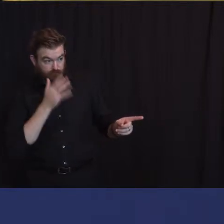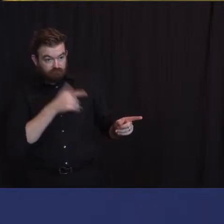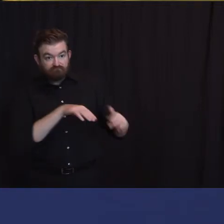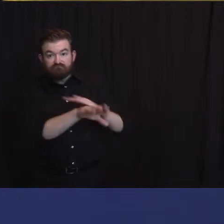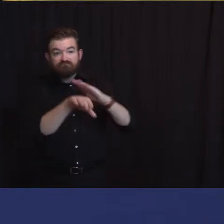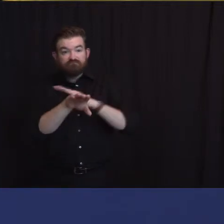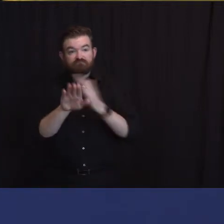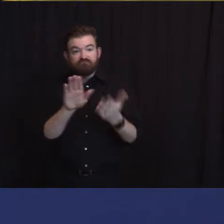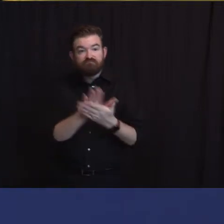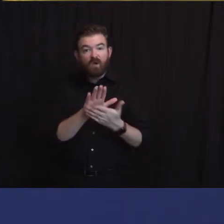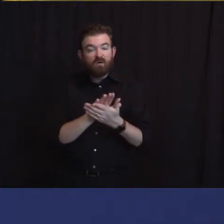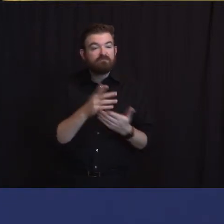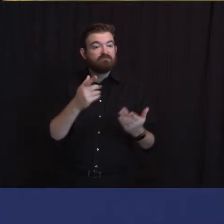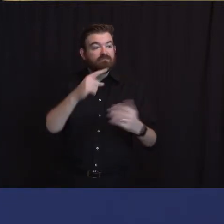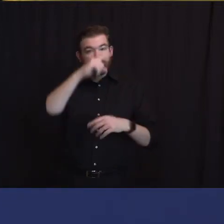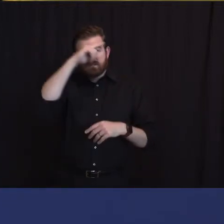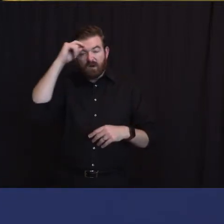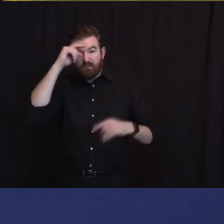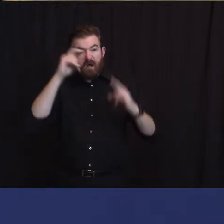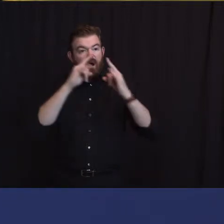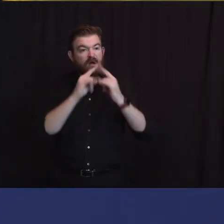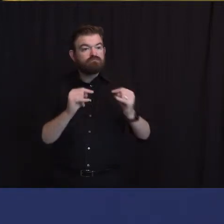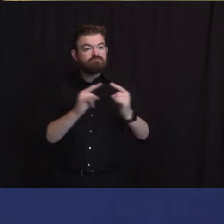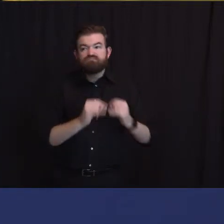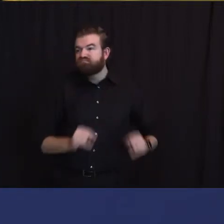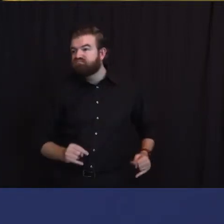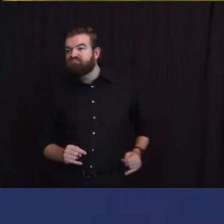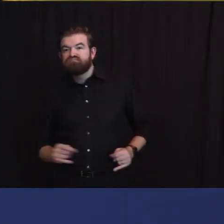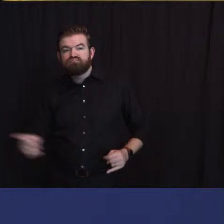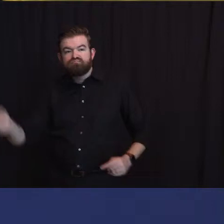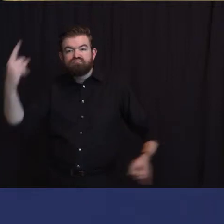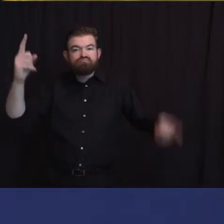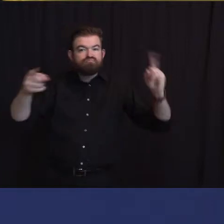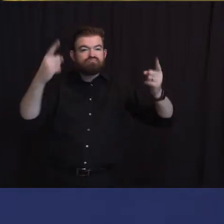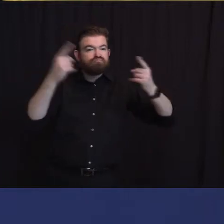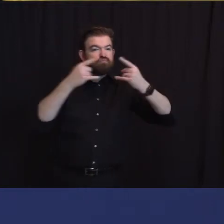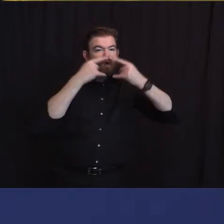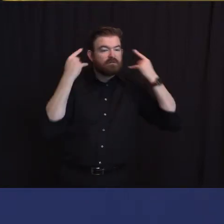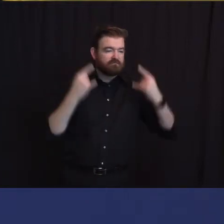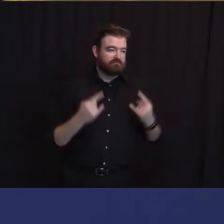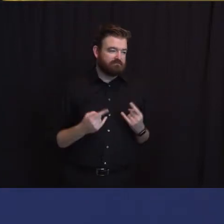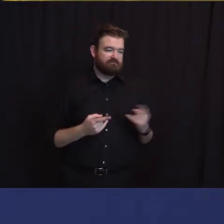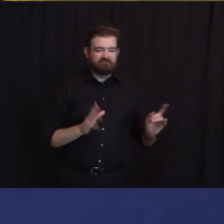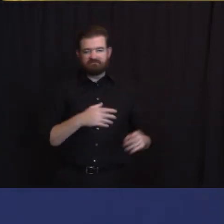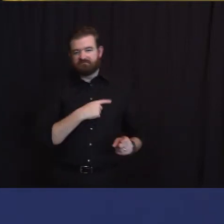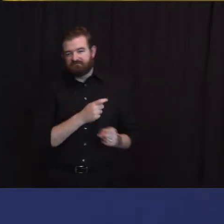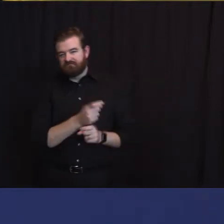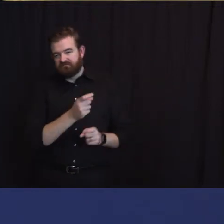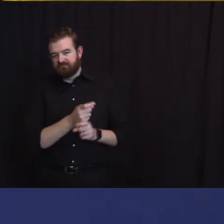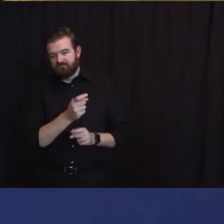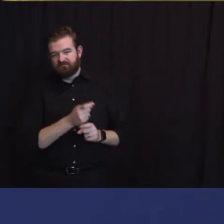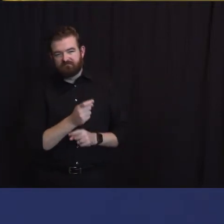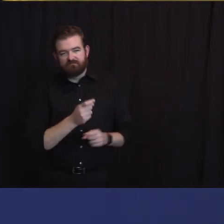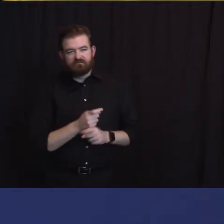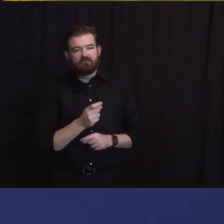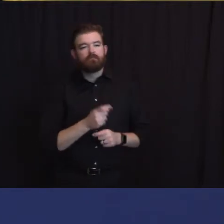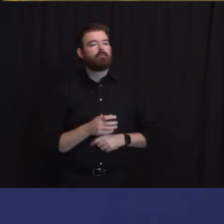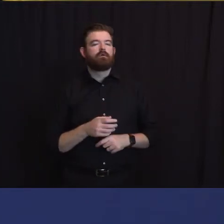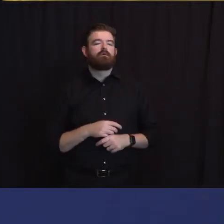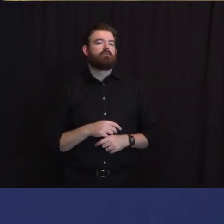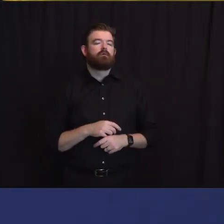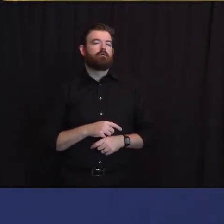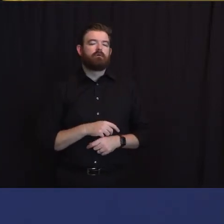camp EO violations. But all kidding aside, it's the operator, not the kid. It's the operator, a long-term